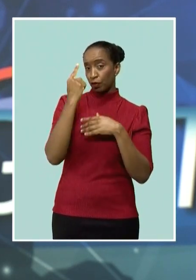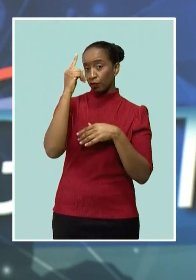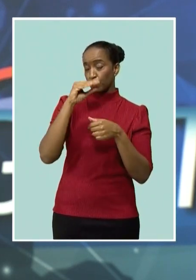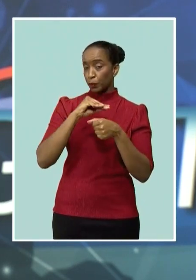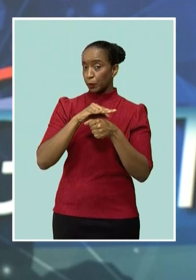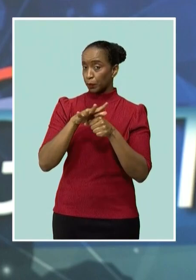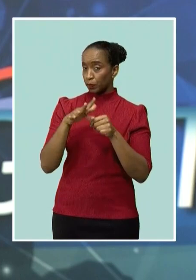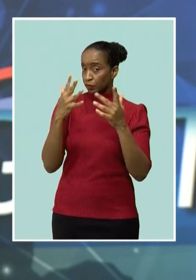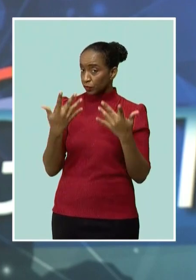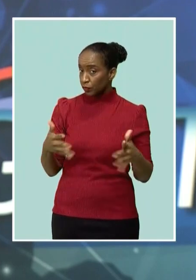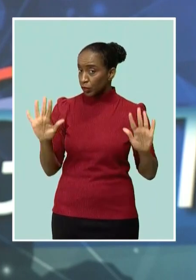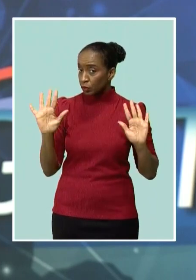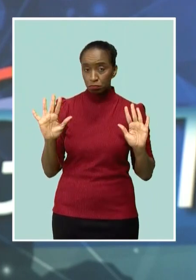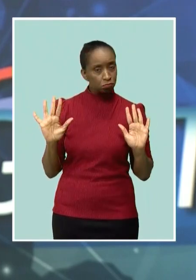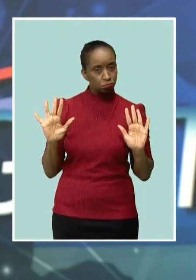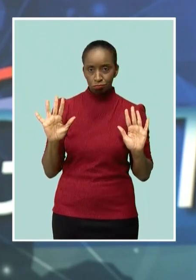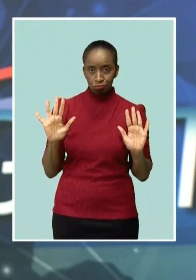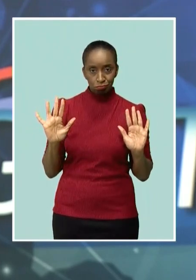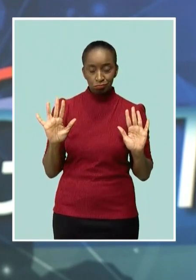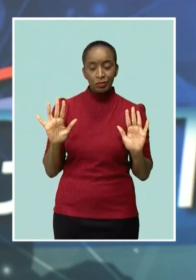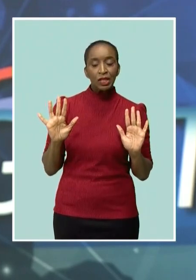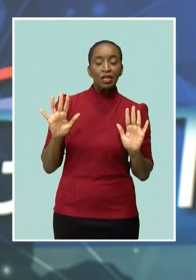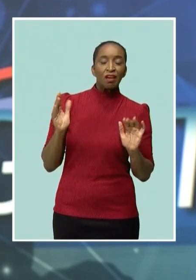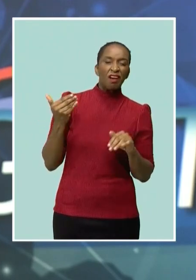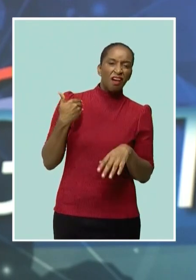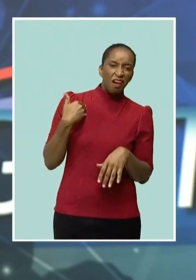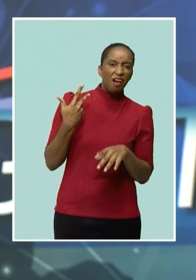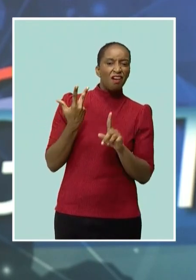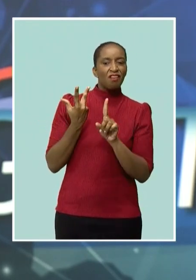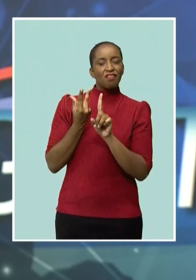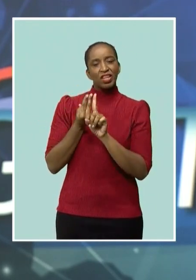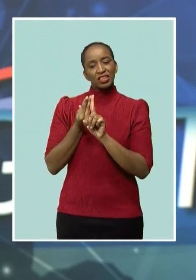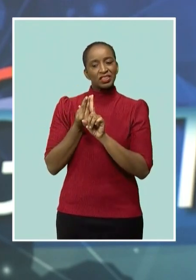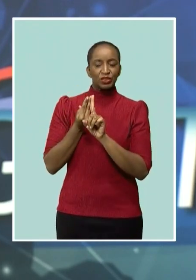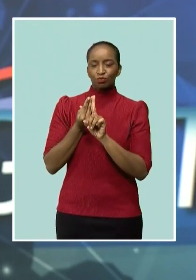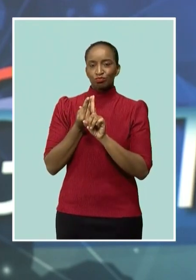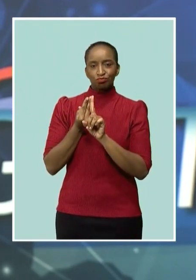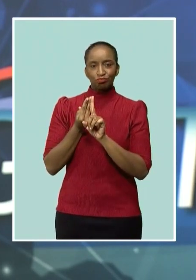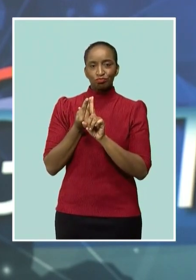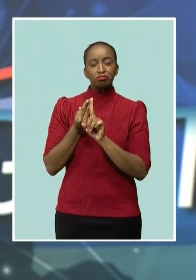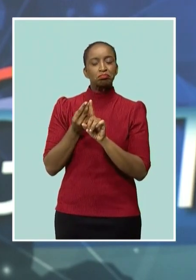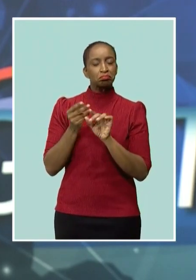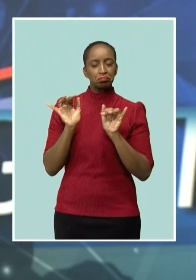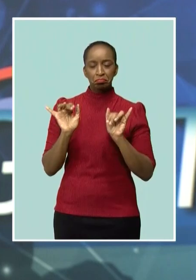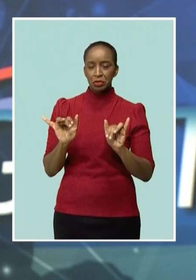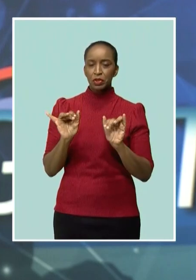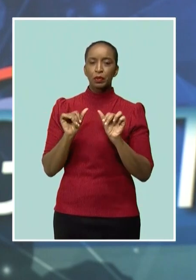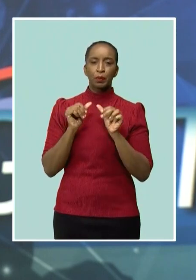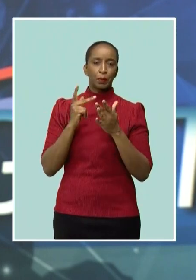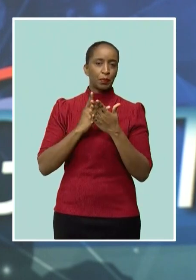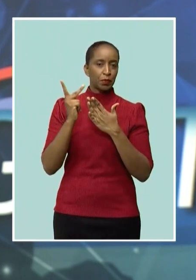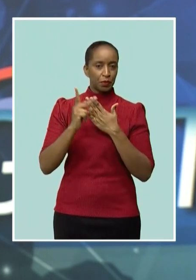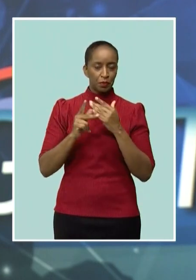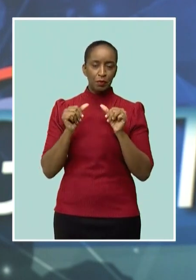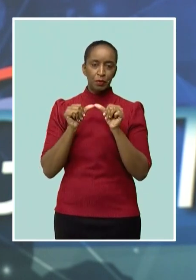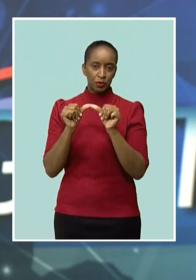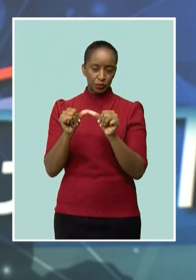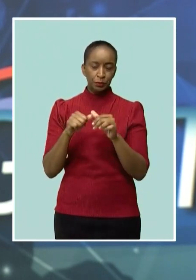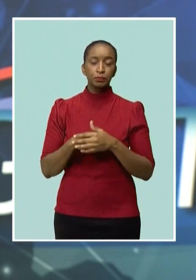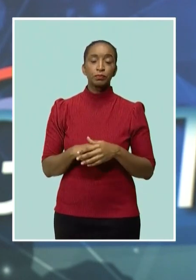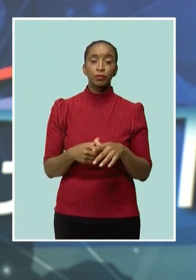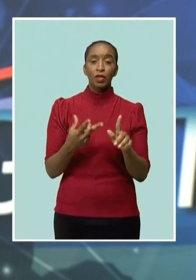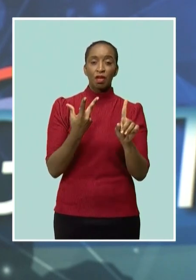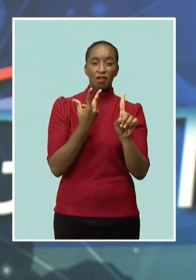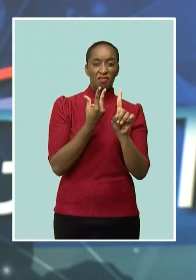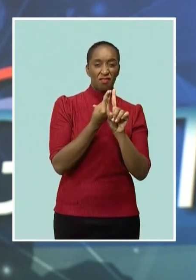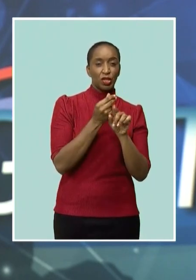despite the current unavailability of vaccines. Chief Medical Officer Dr. the Most Honorable Kenneth George says there was a shortage of vaccines